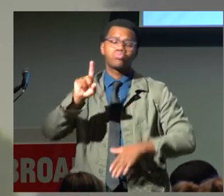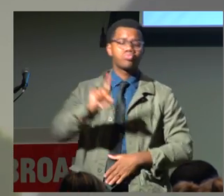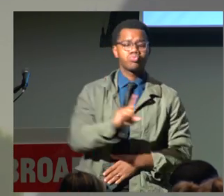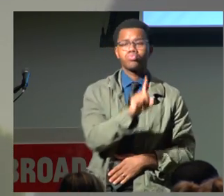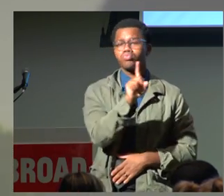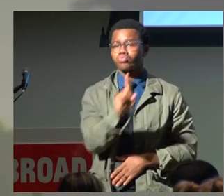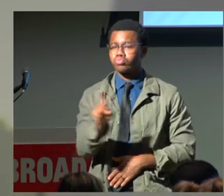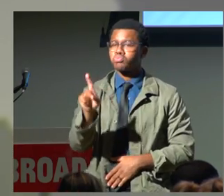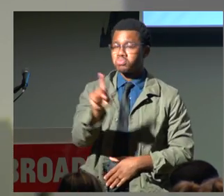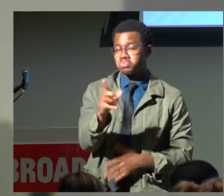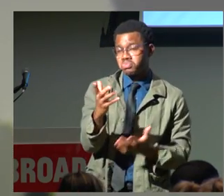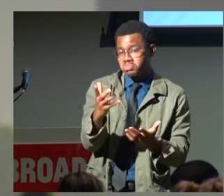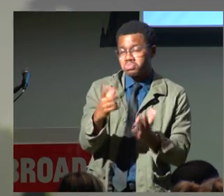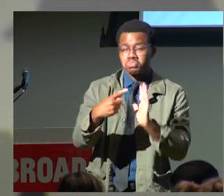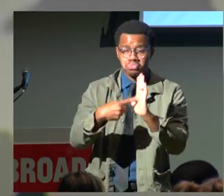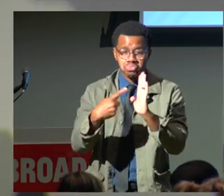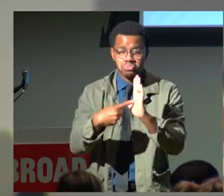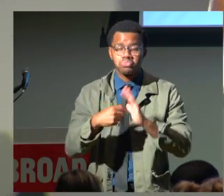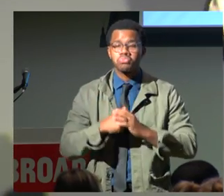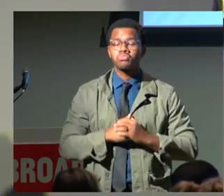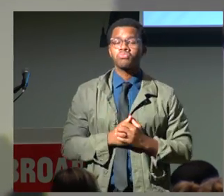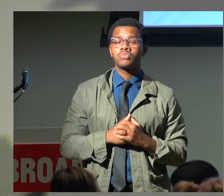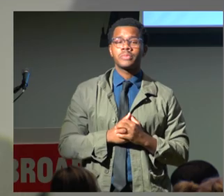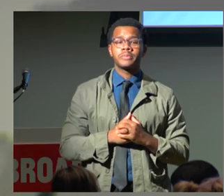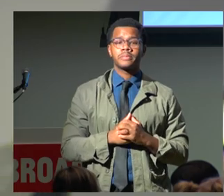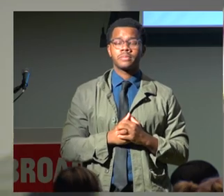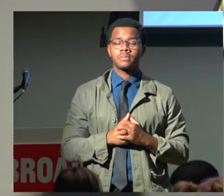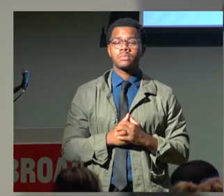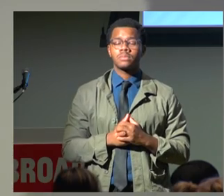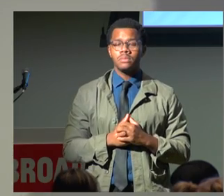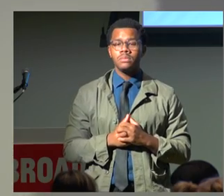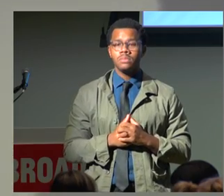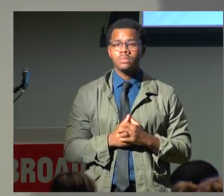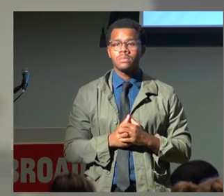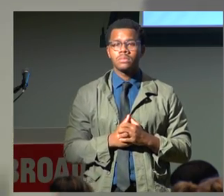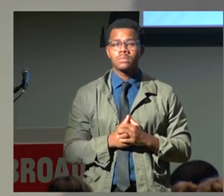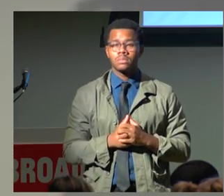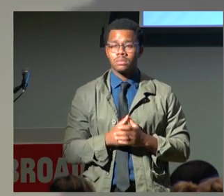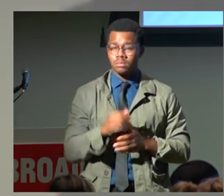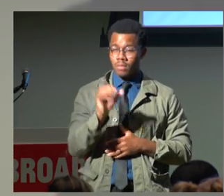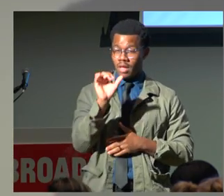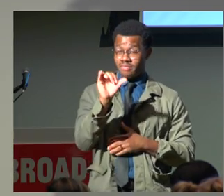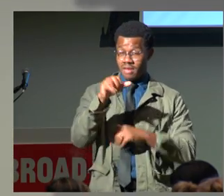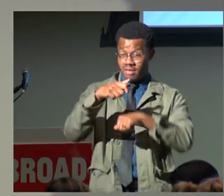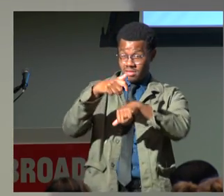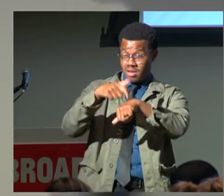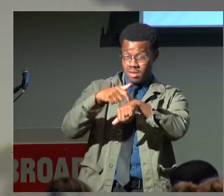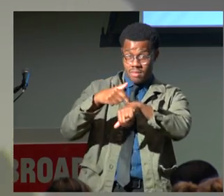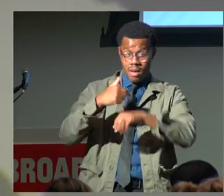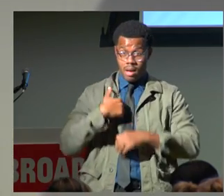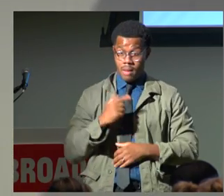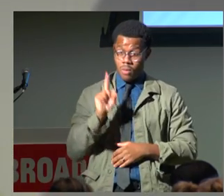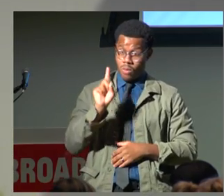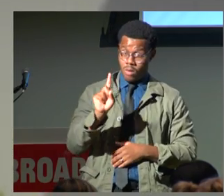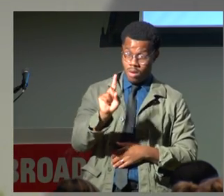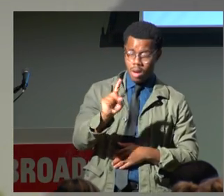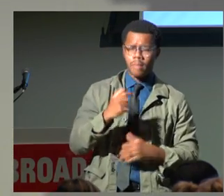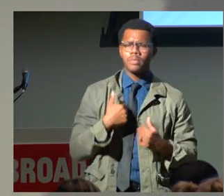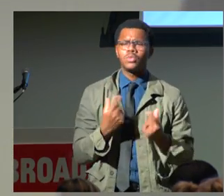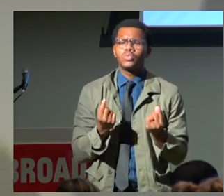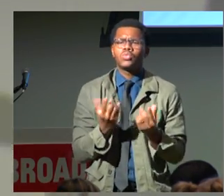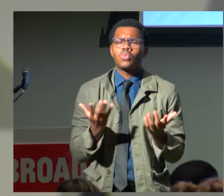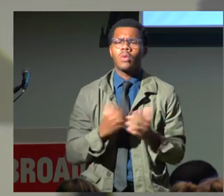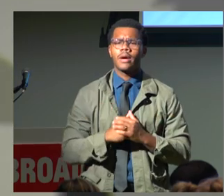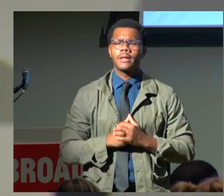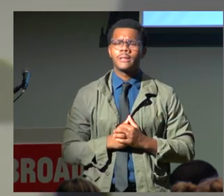those are the times when I take out to have, like, to show gratitude and be grateful to God. I